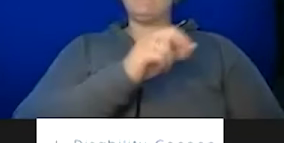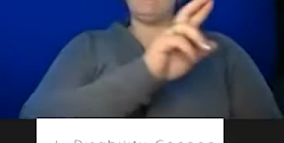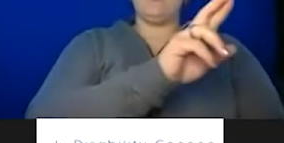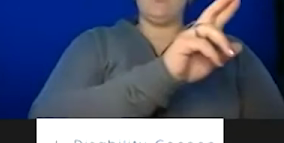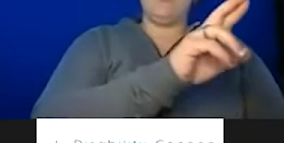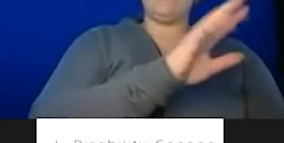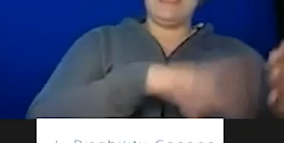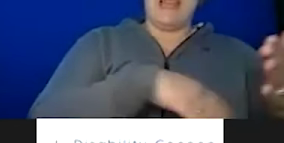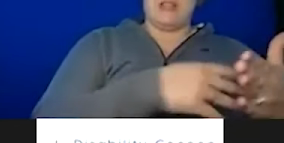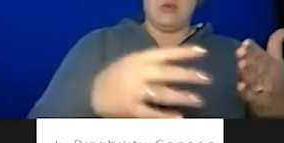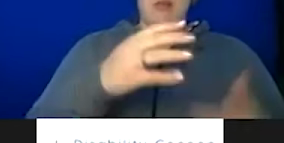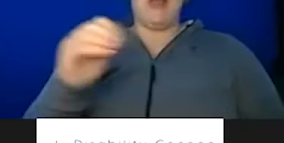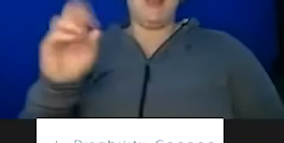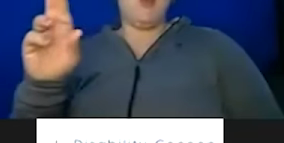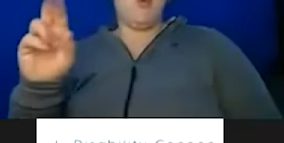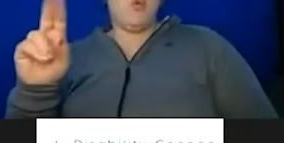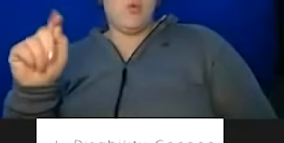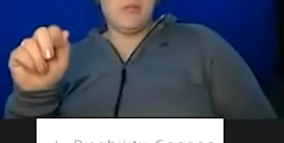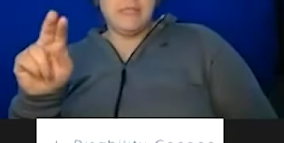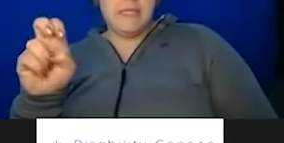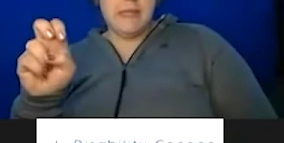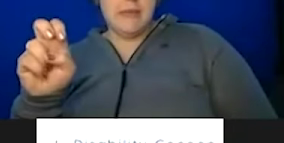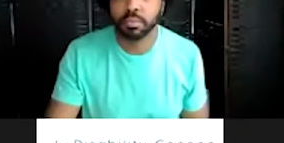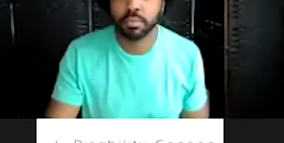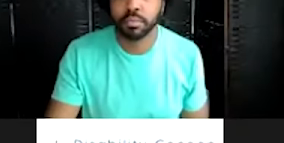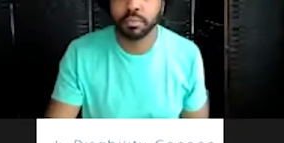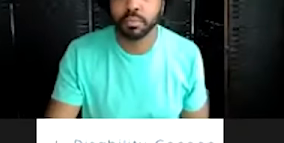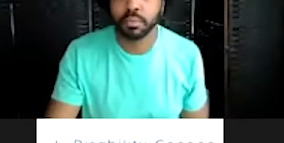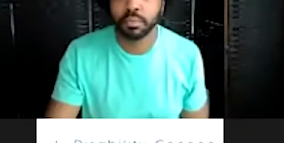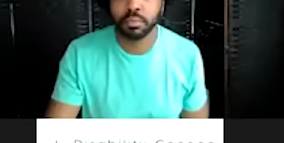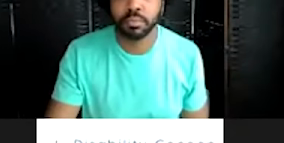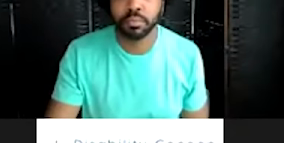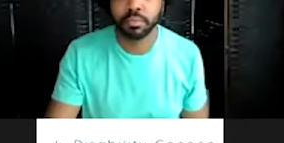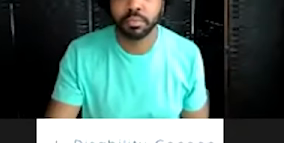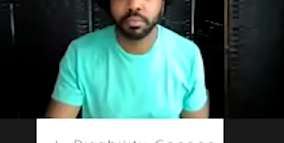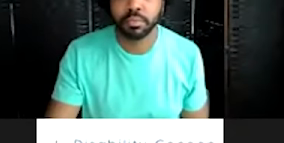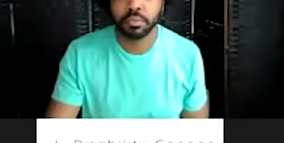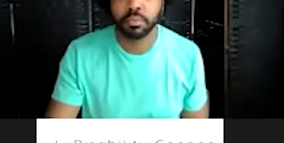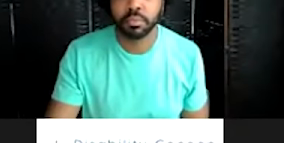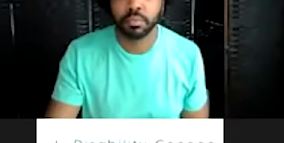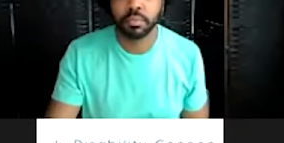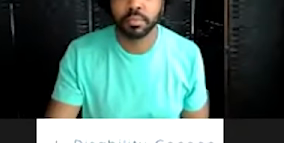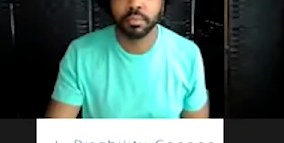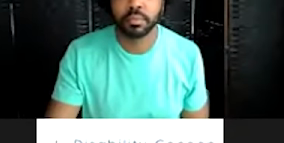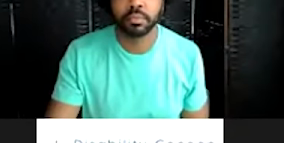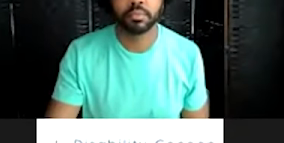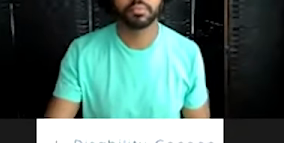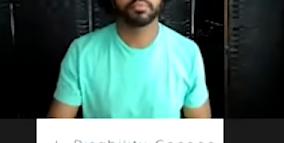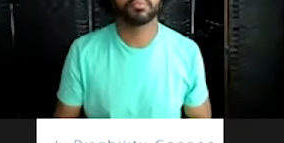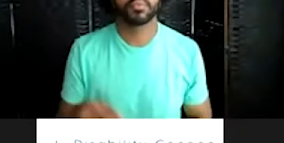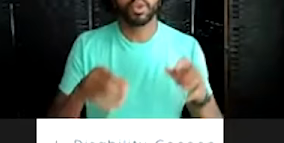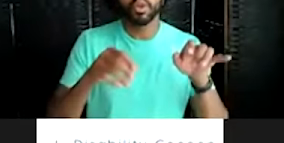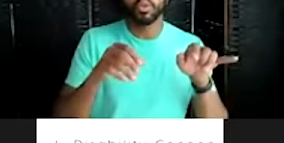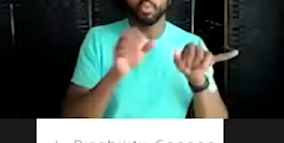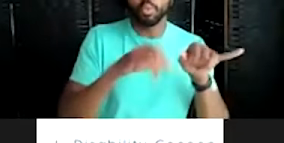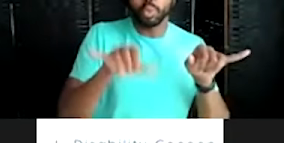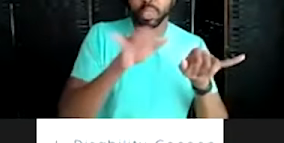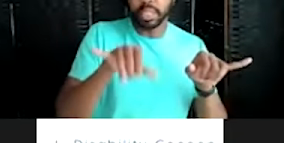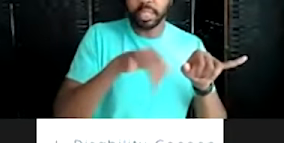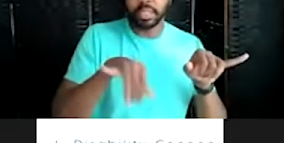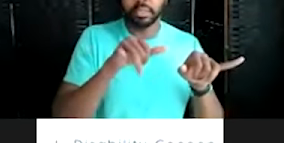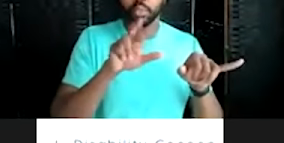schedule comes on and off at a certain time, any device. A routine can do that, but you